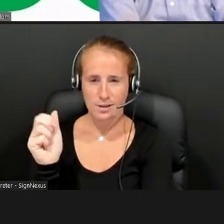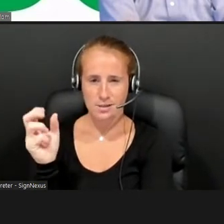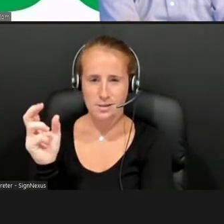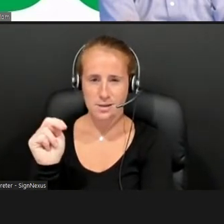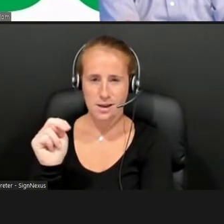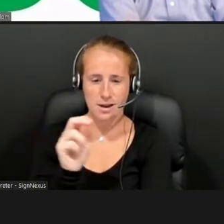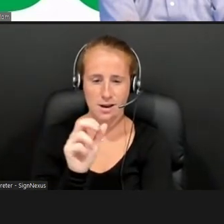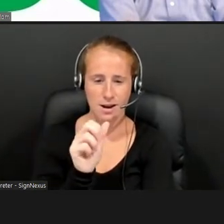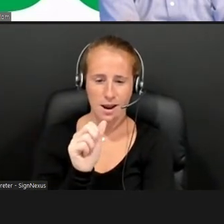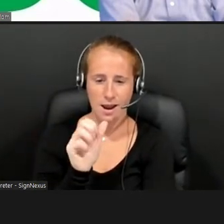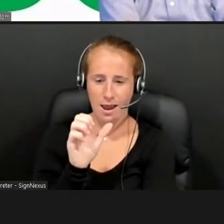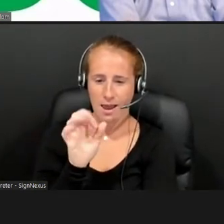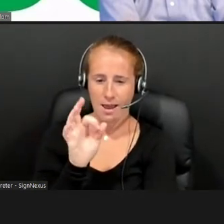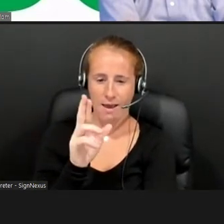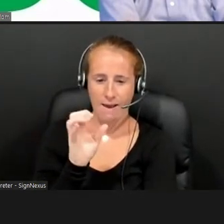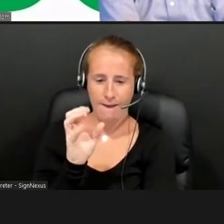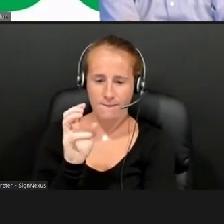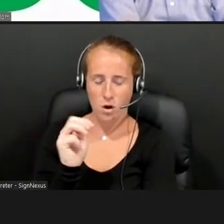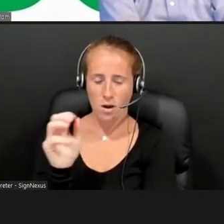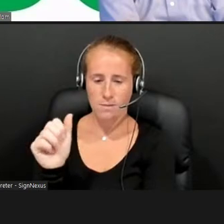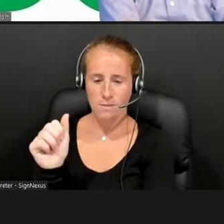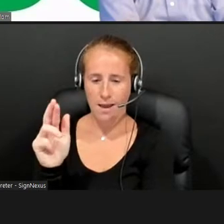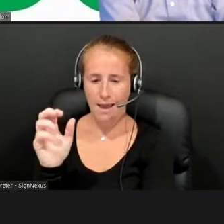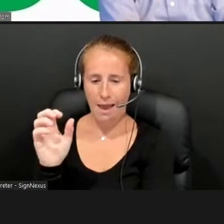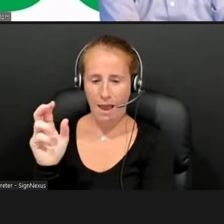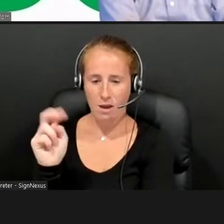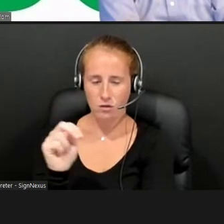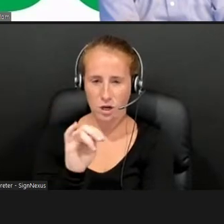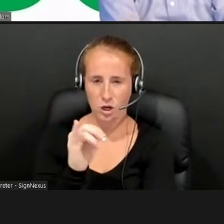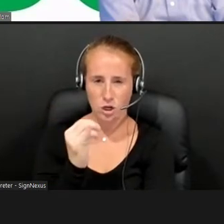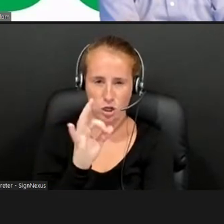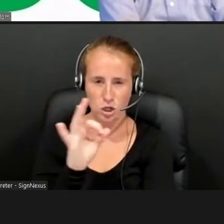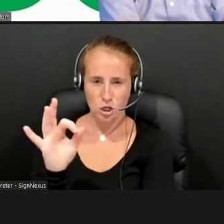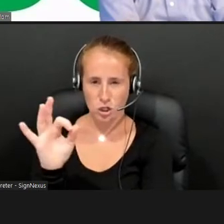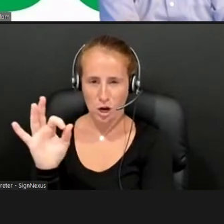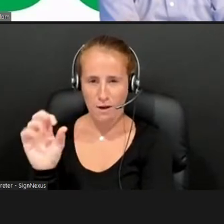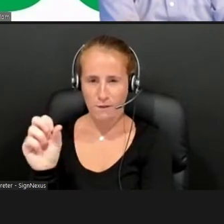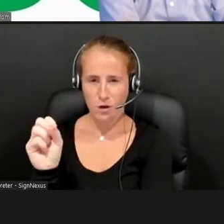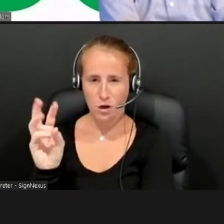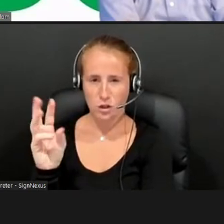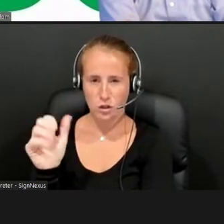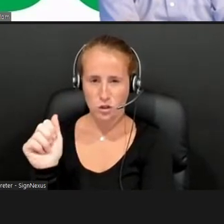Ephraim Aaron Jeff schwain